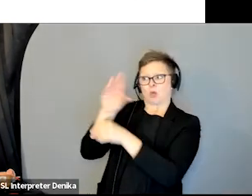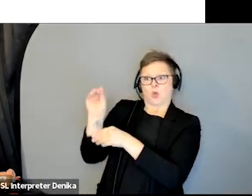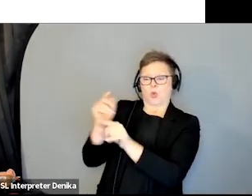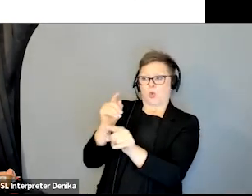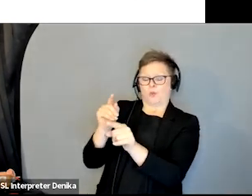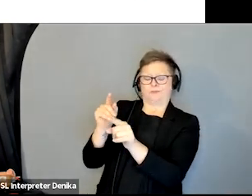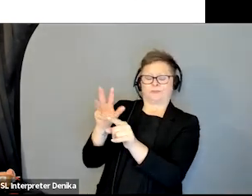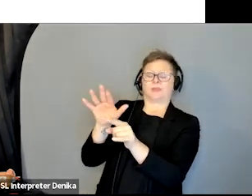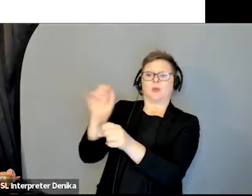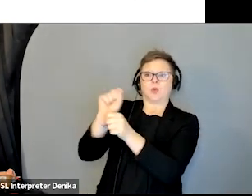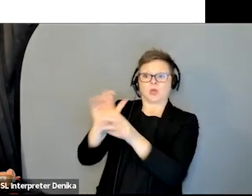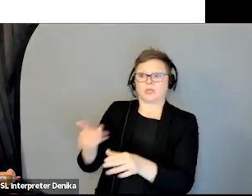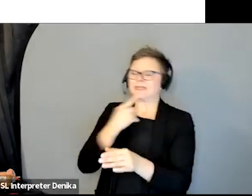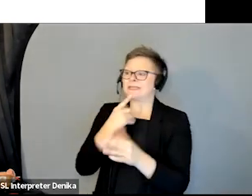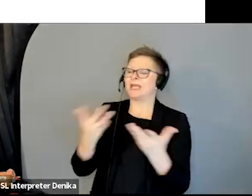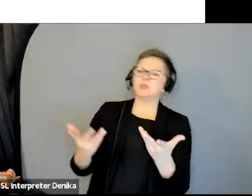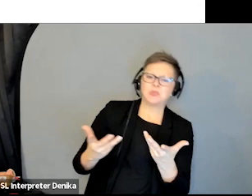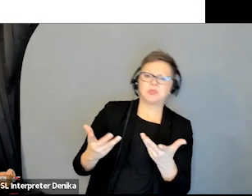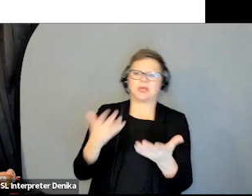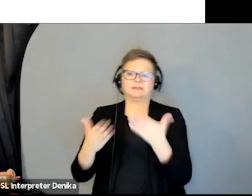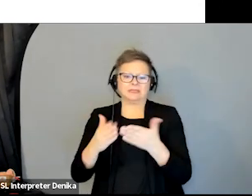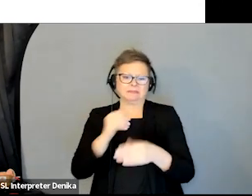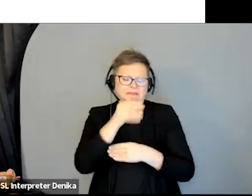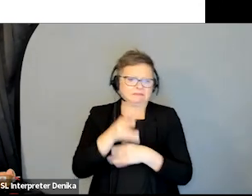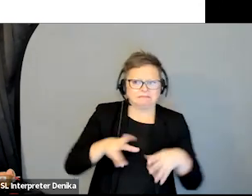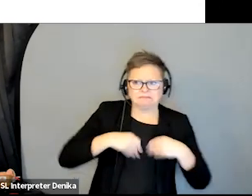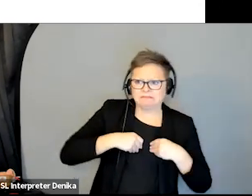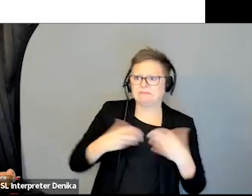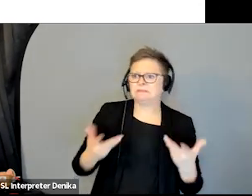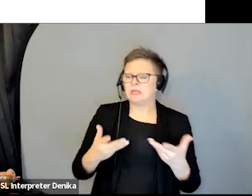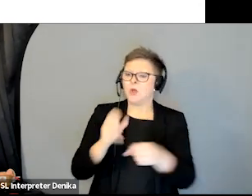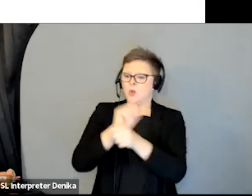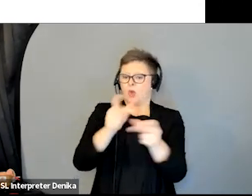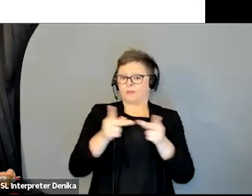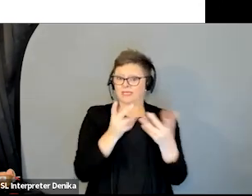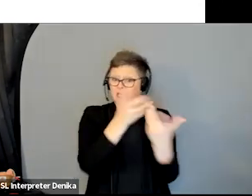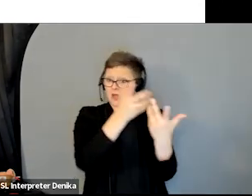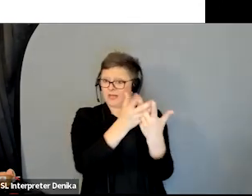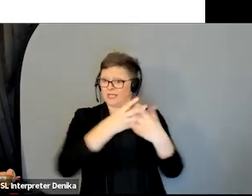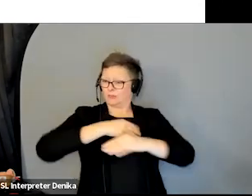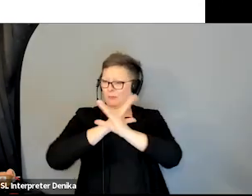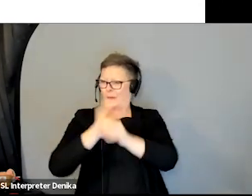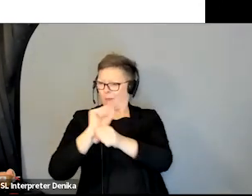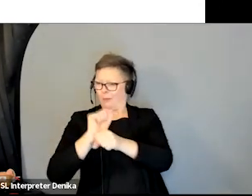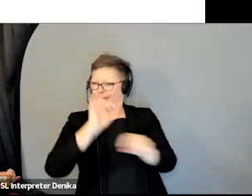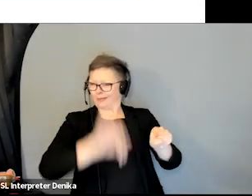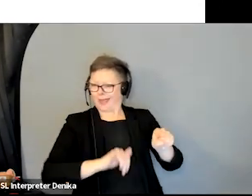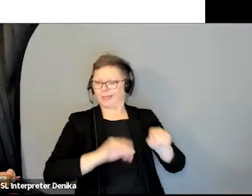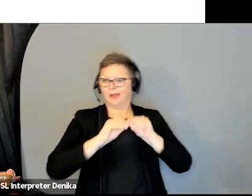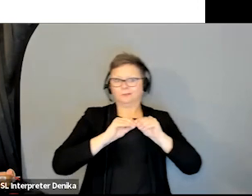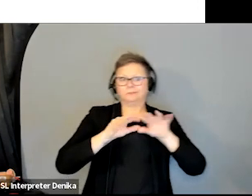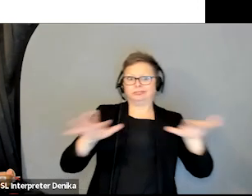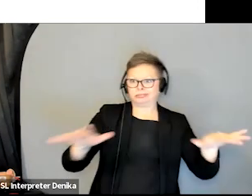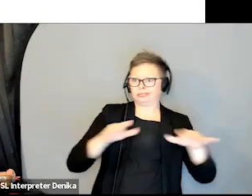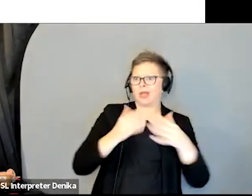hardship. On the other hand, it is important to caution that while some workplace accommodations, such as remote work, became widespread in the pandemic,